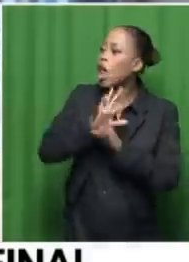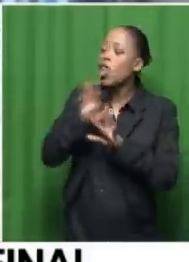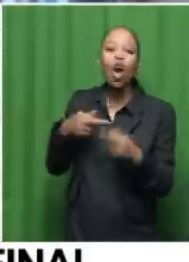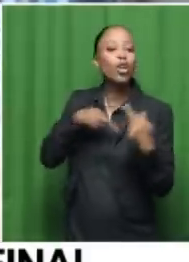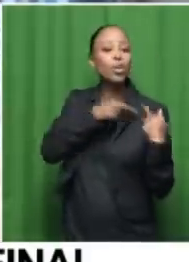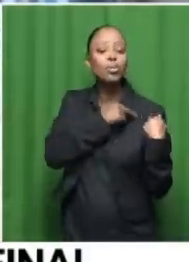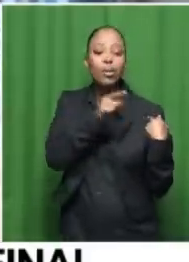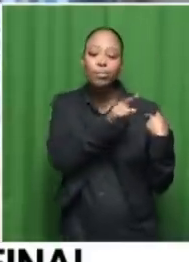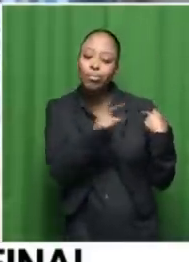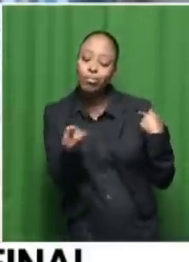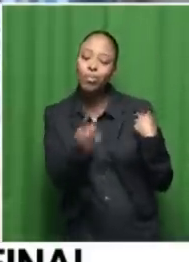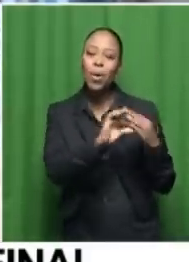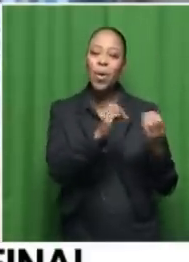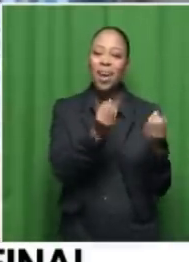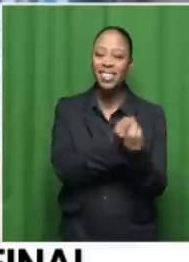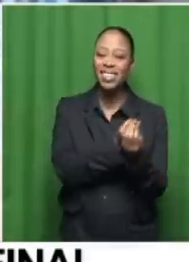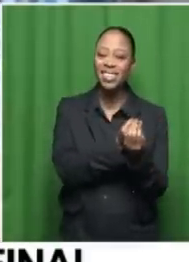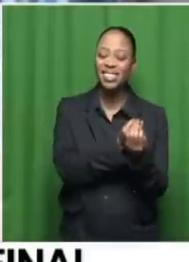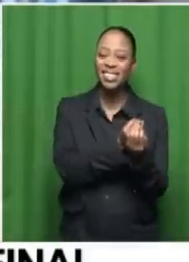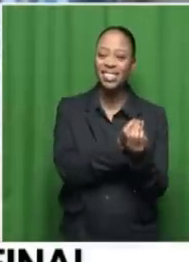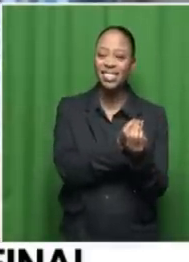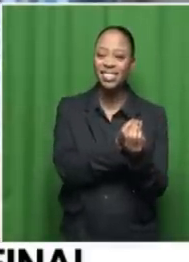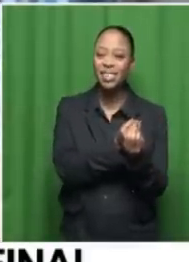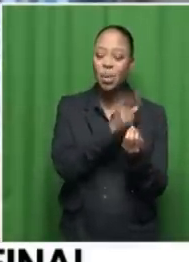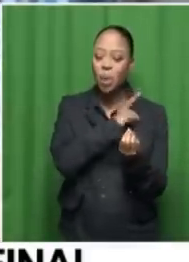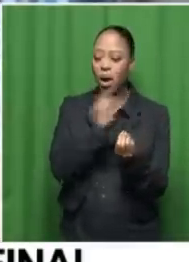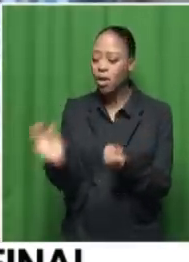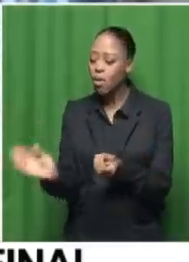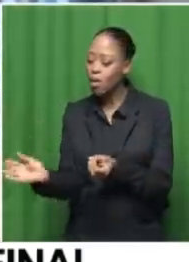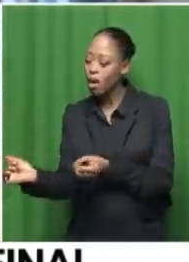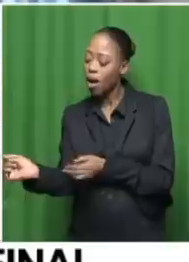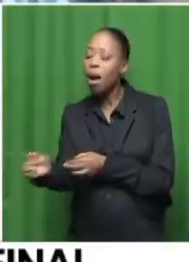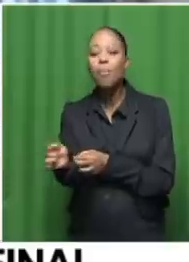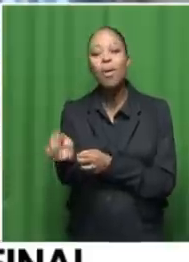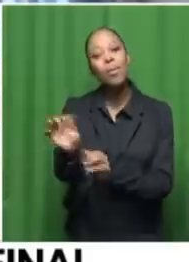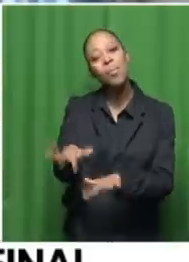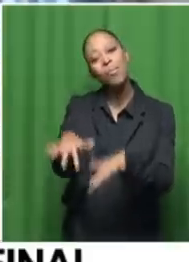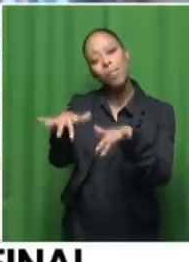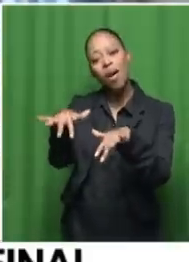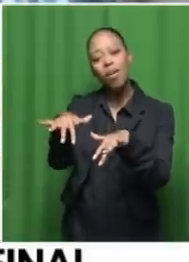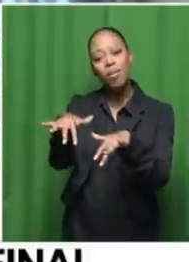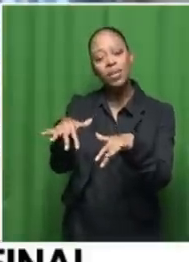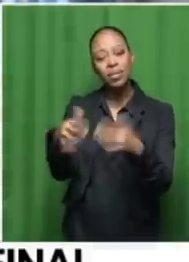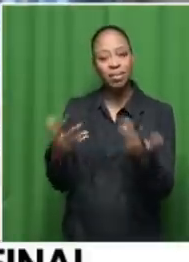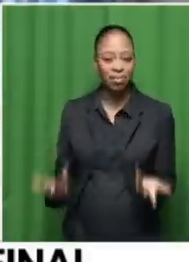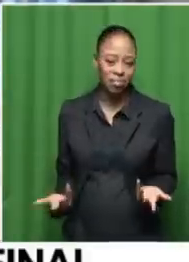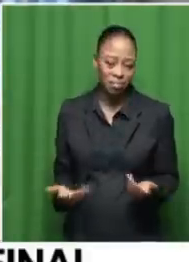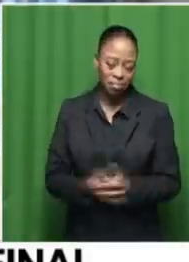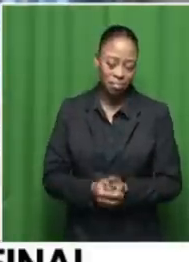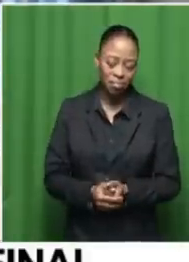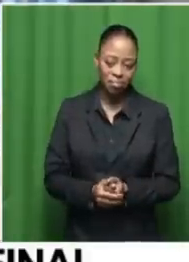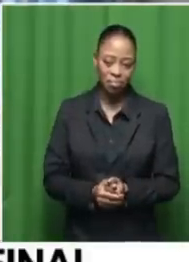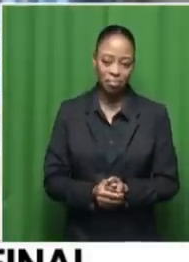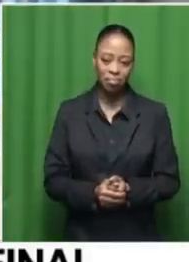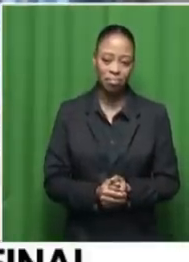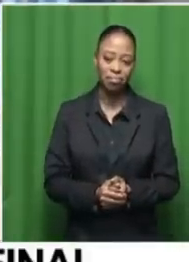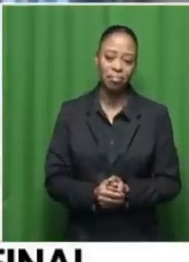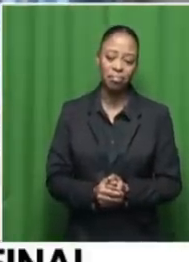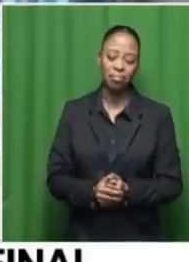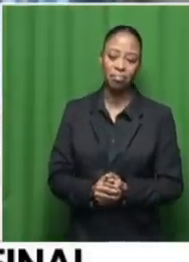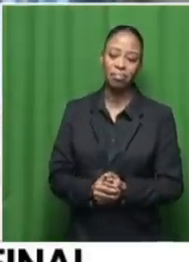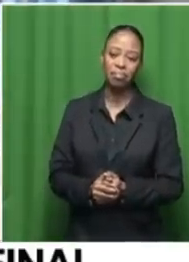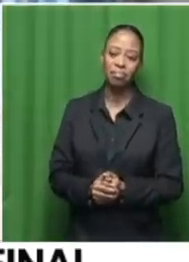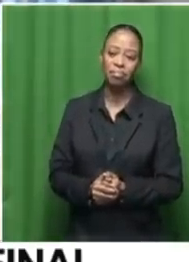accountable to the party bosses who get them into parliament by putting their name high enough on the party lists that are